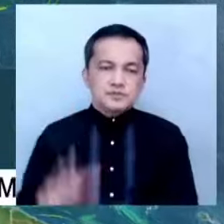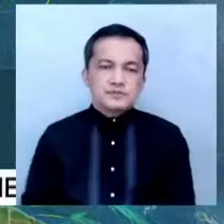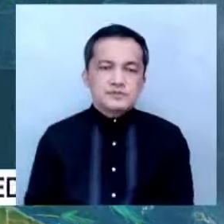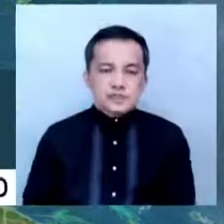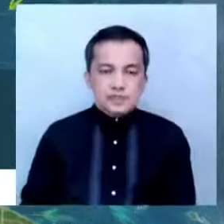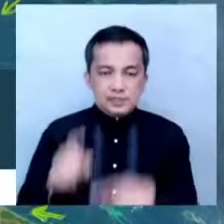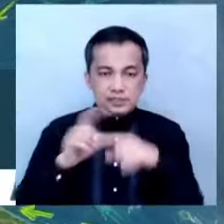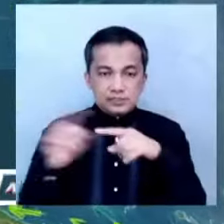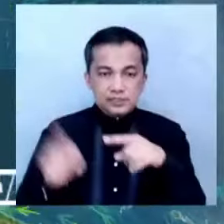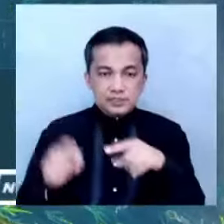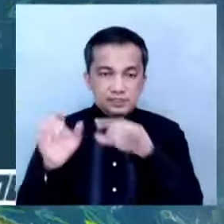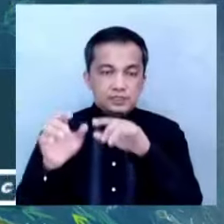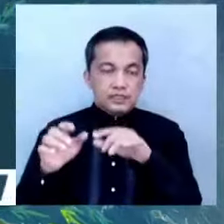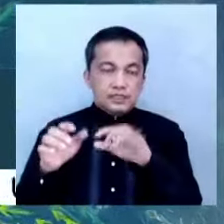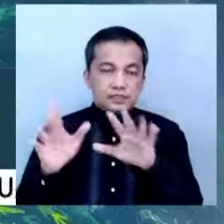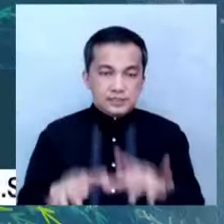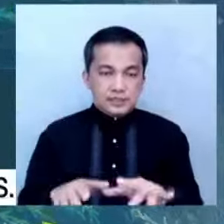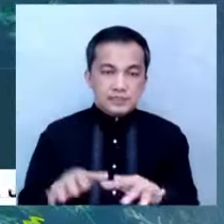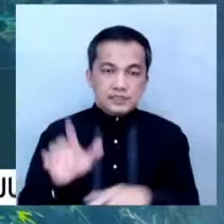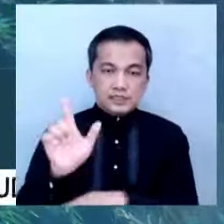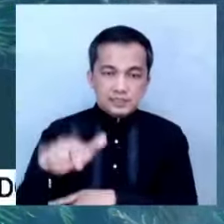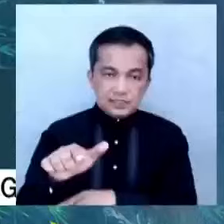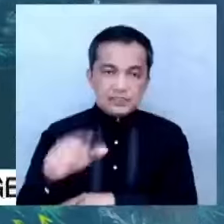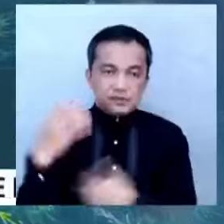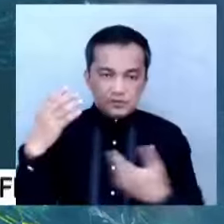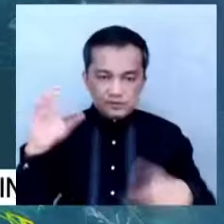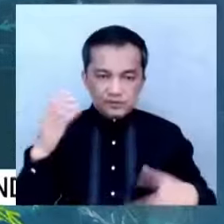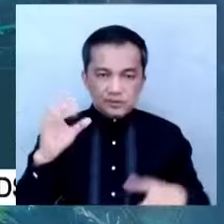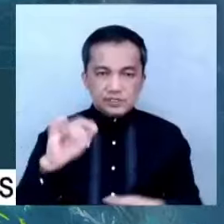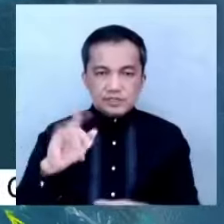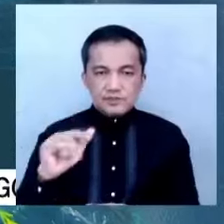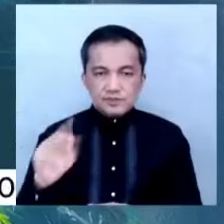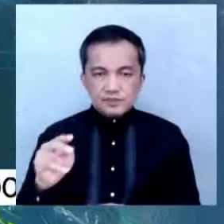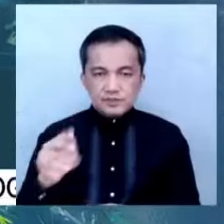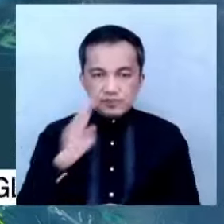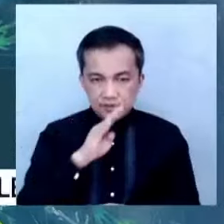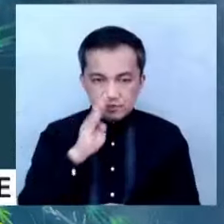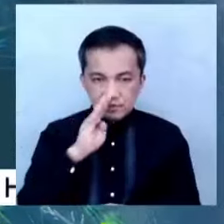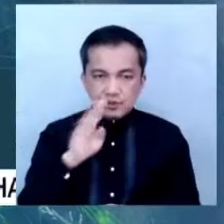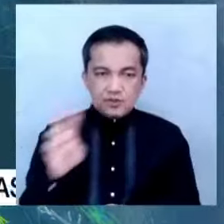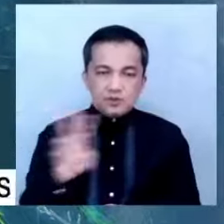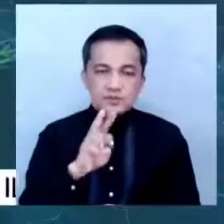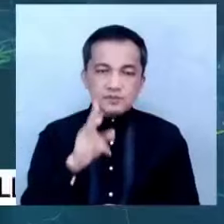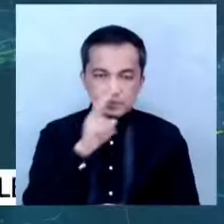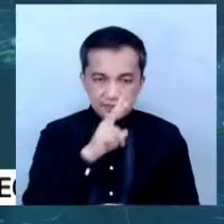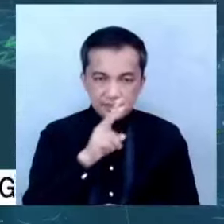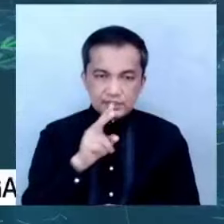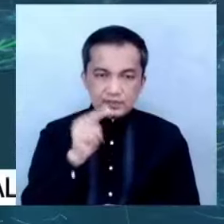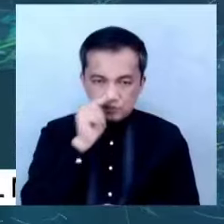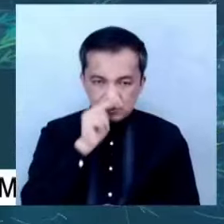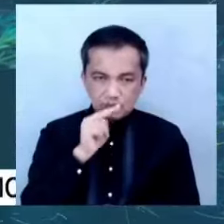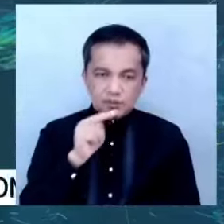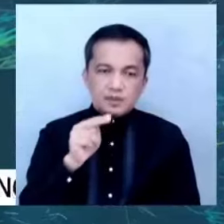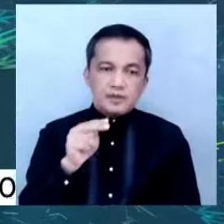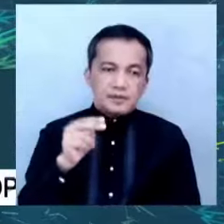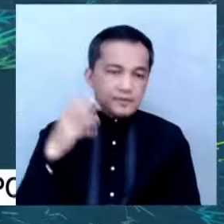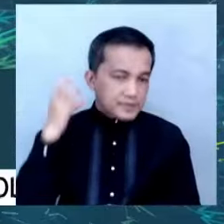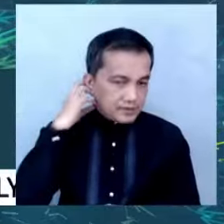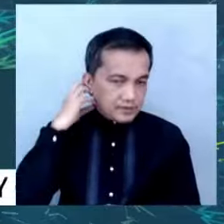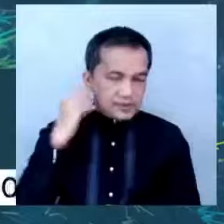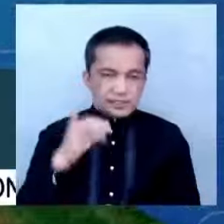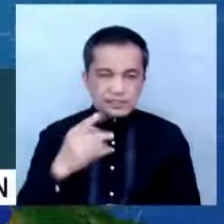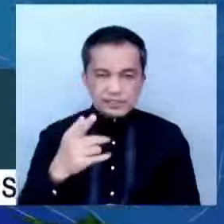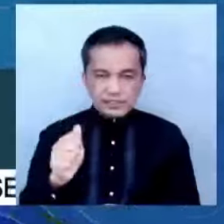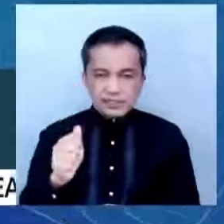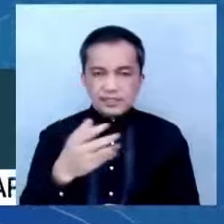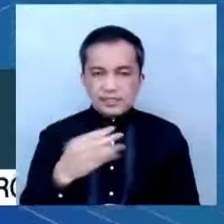Thunderstorms are also expected later over Cordillera, Calabarzon, Bicol region, western Visayas, Negros region, northern Mindanao,